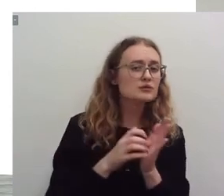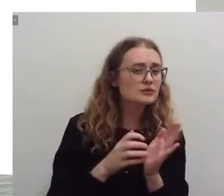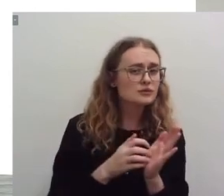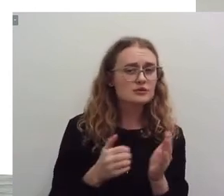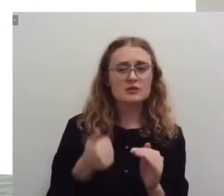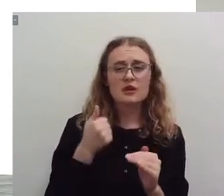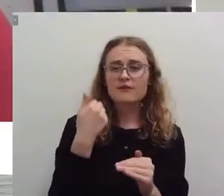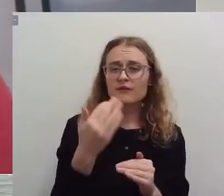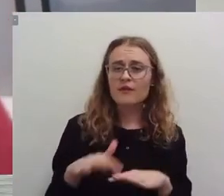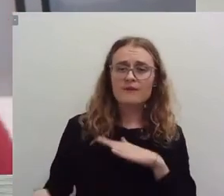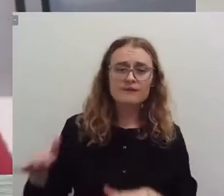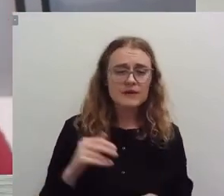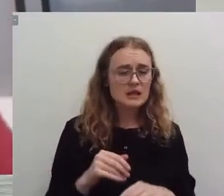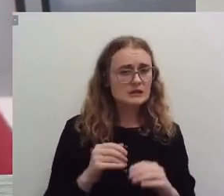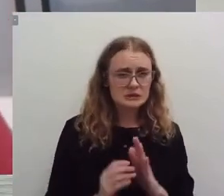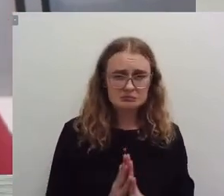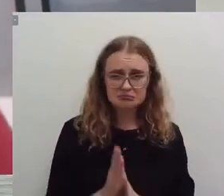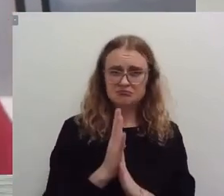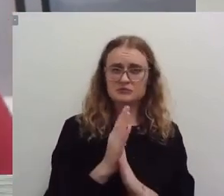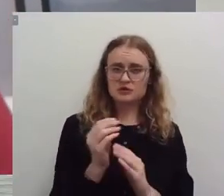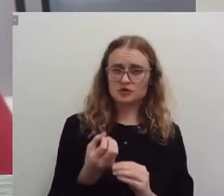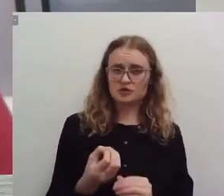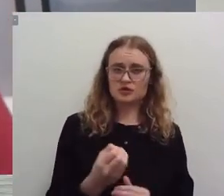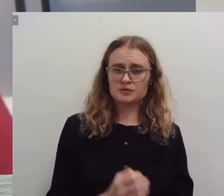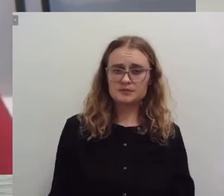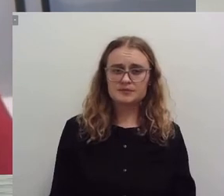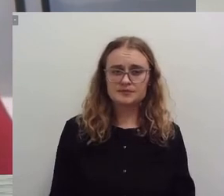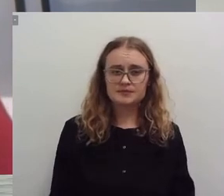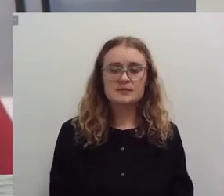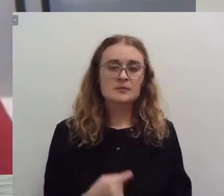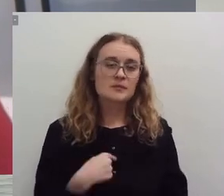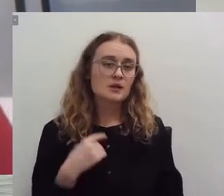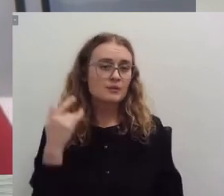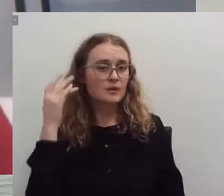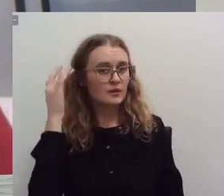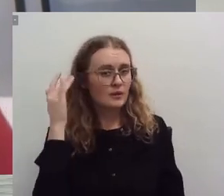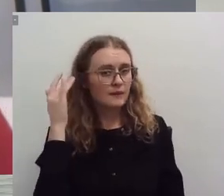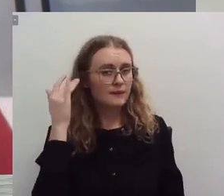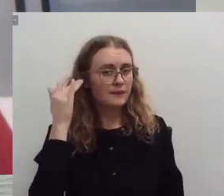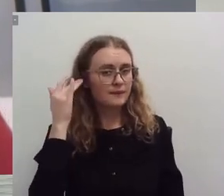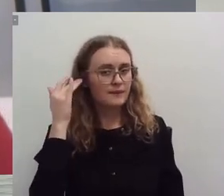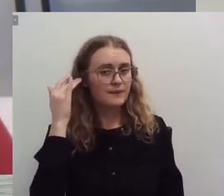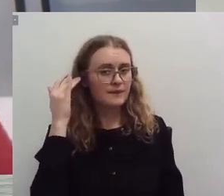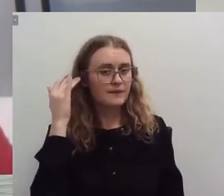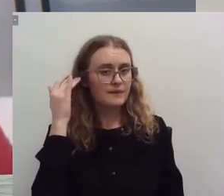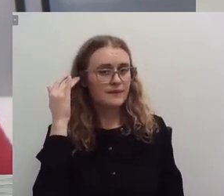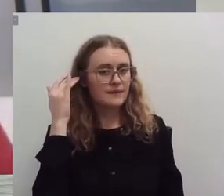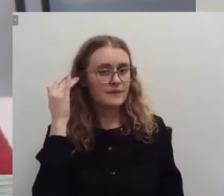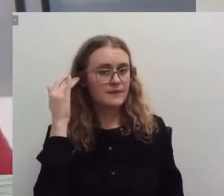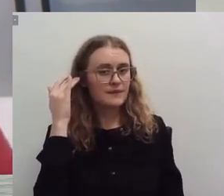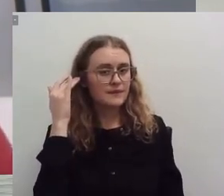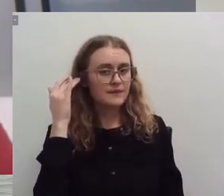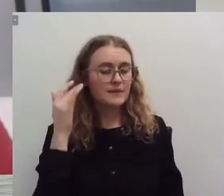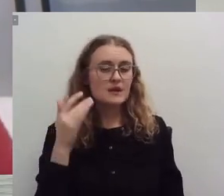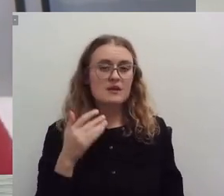Well, I think the key or our motive or goal is to lift up